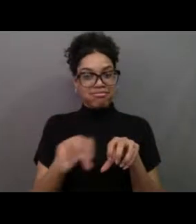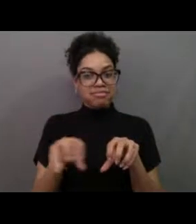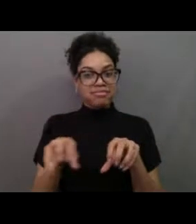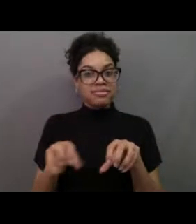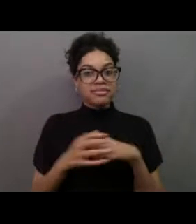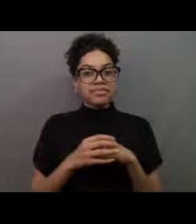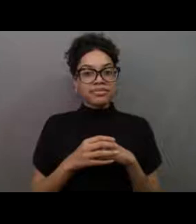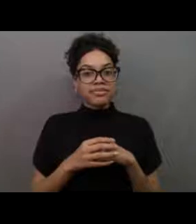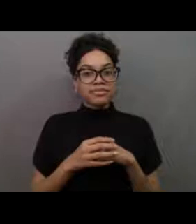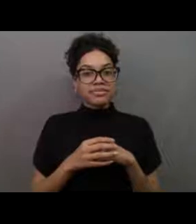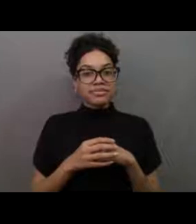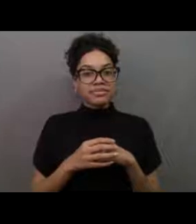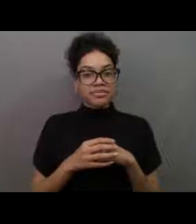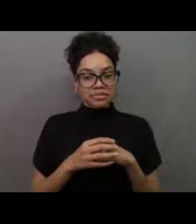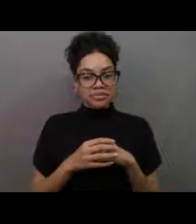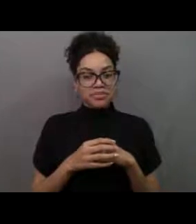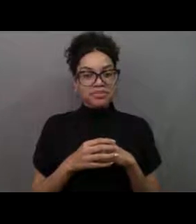did it again, sorry.